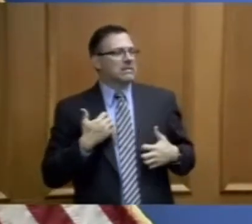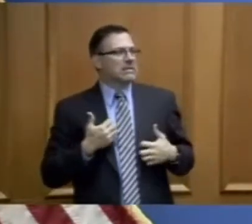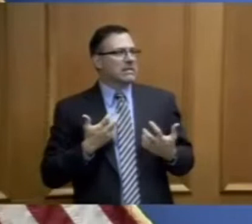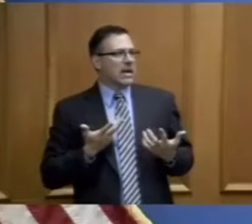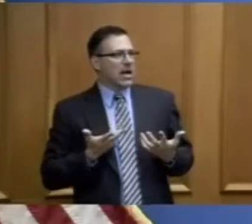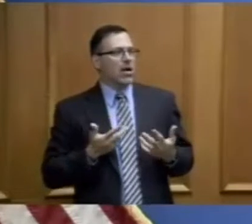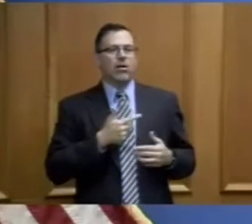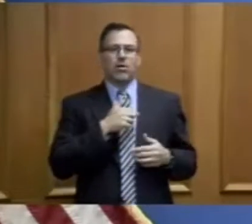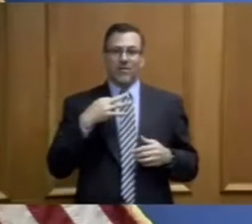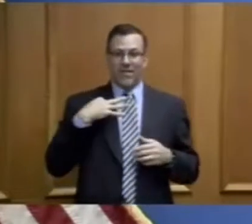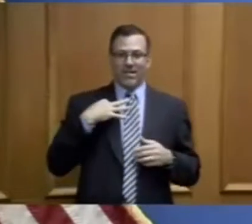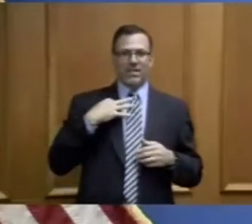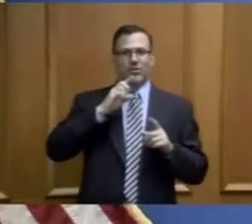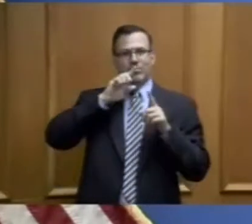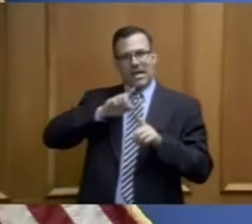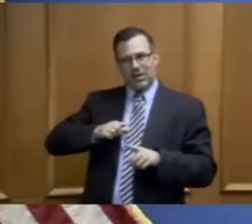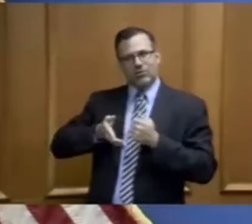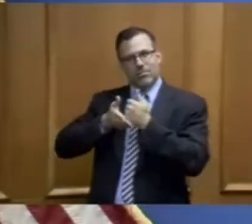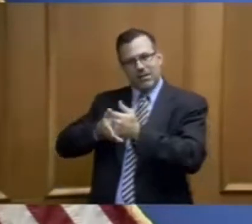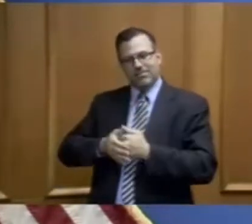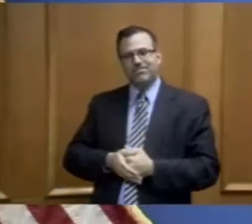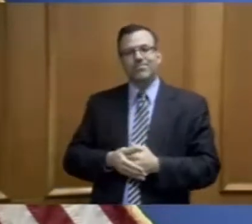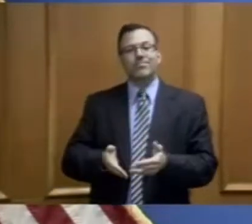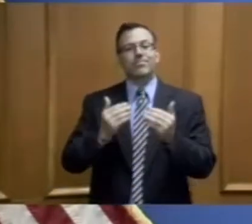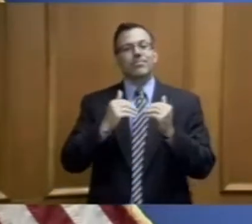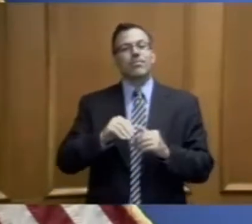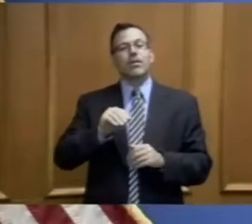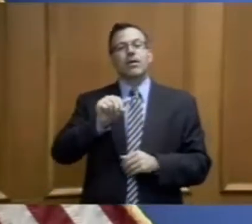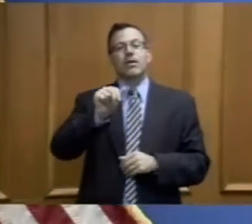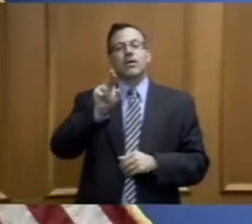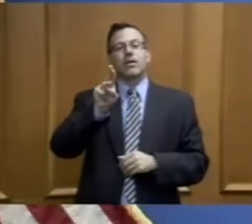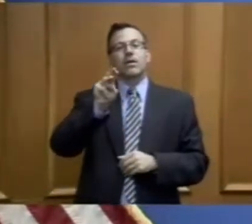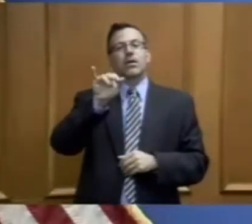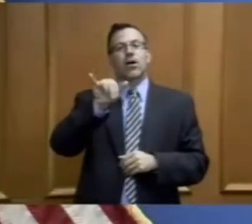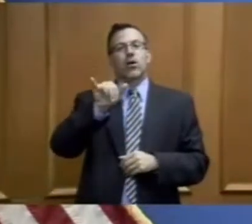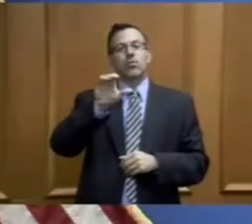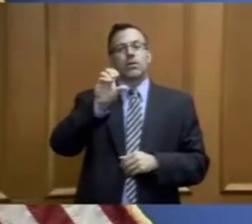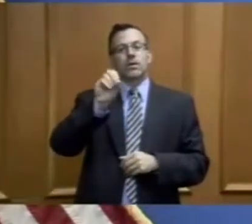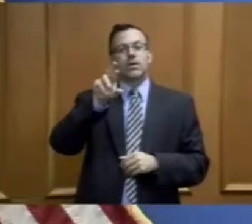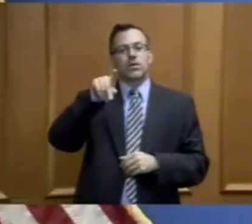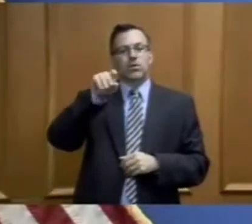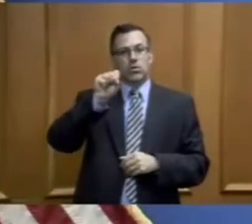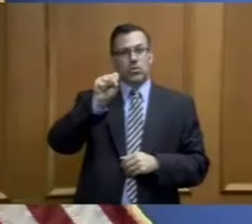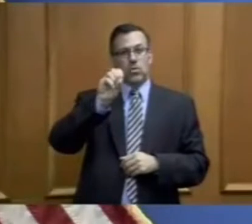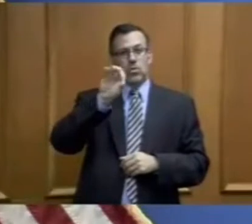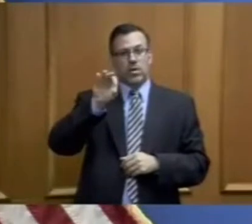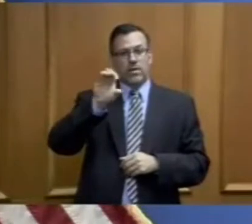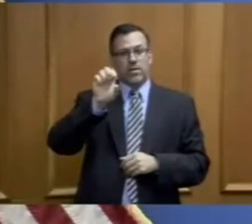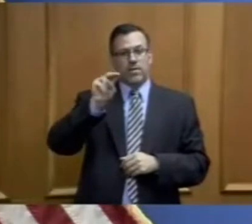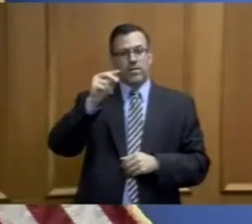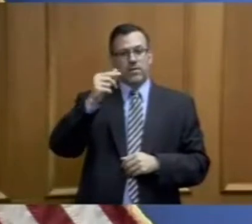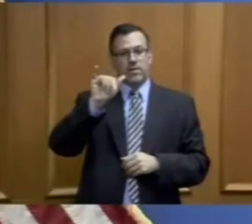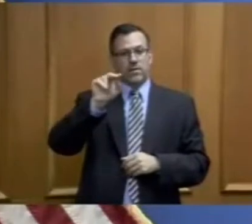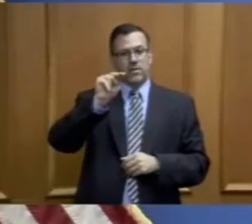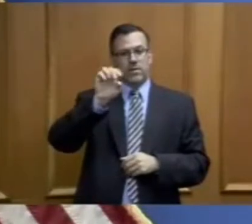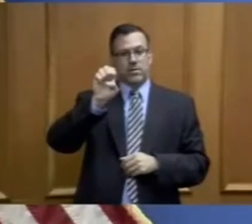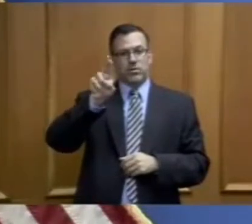We've also had a great partnership with the U.S. Army Corps of Engineers. That partnership has allowed us to stand